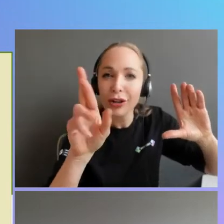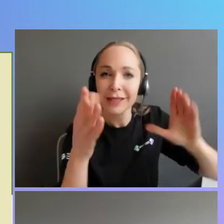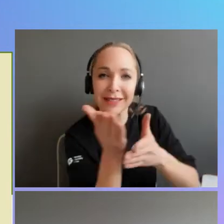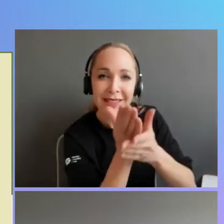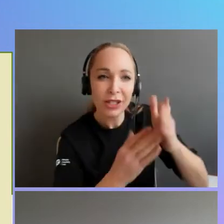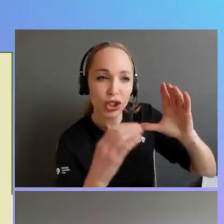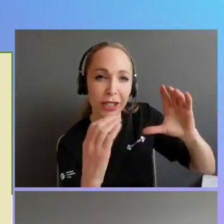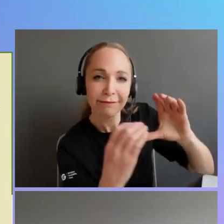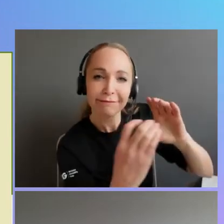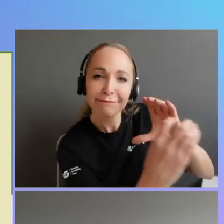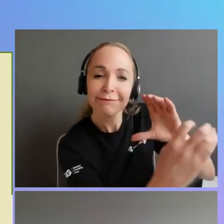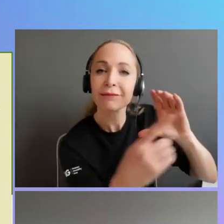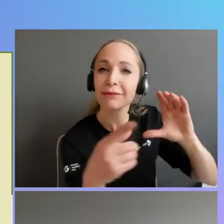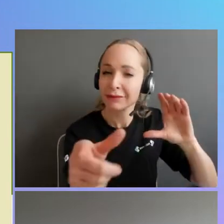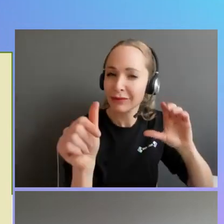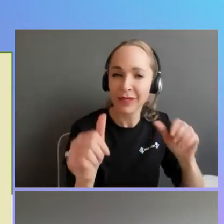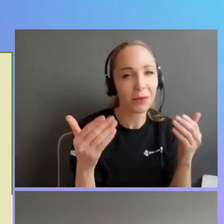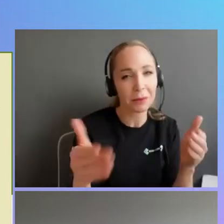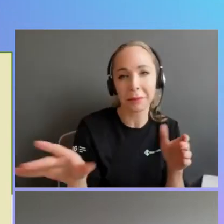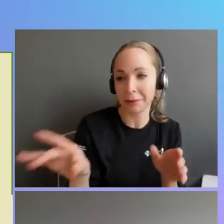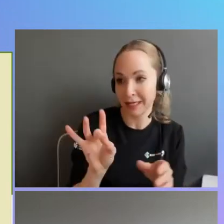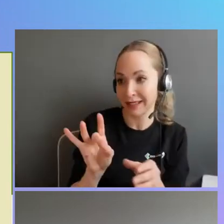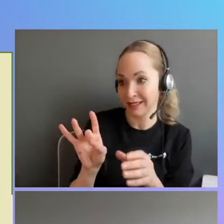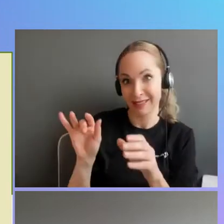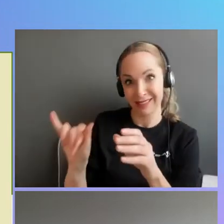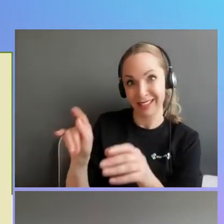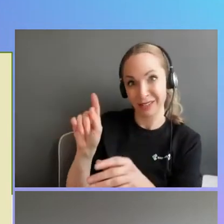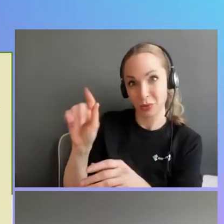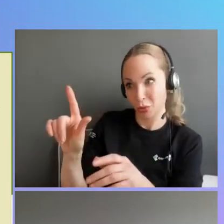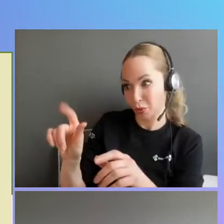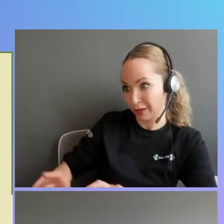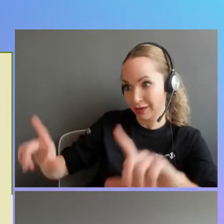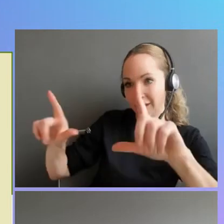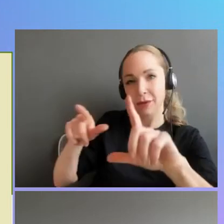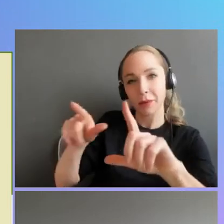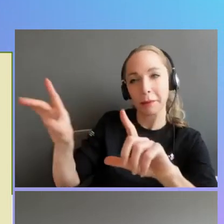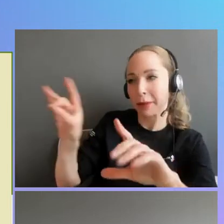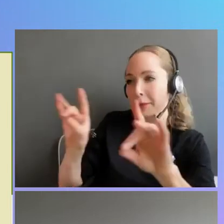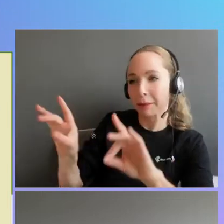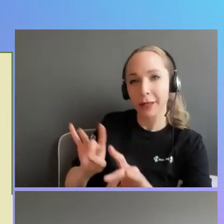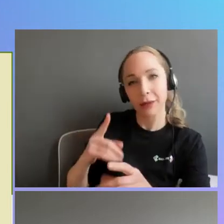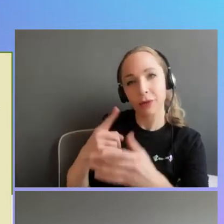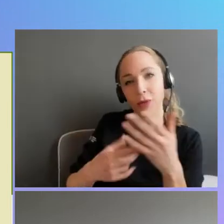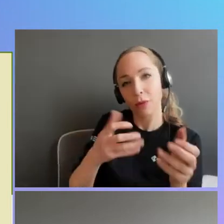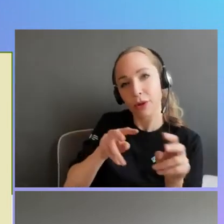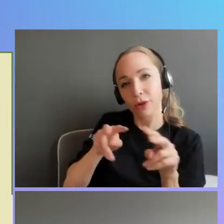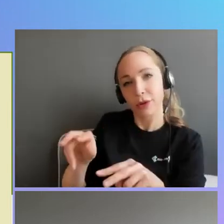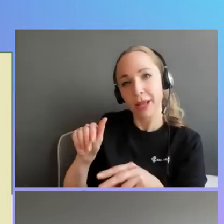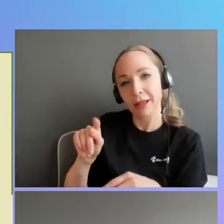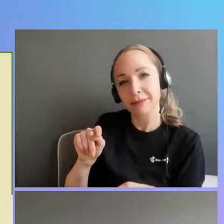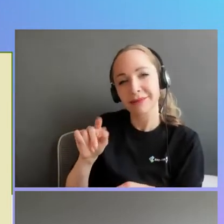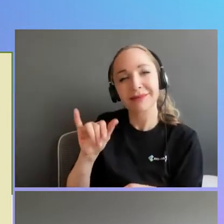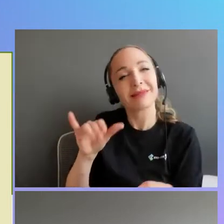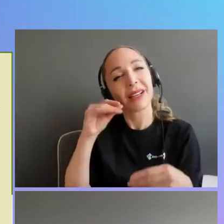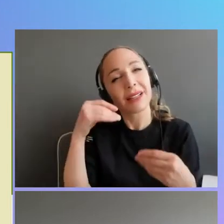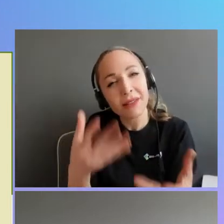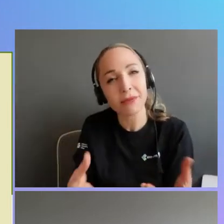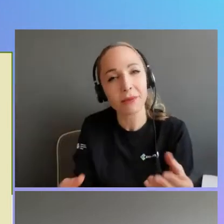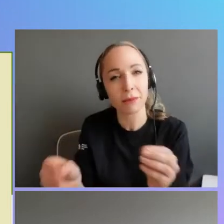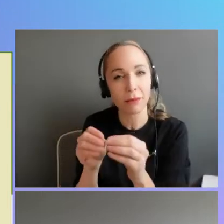browser. And this gives you the precision tools for